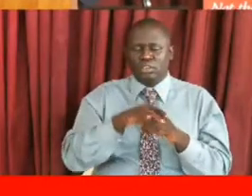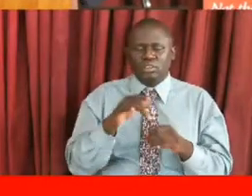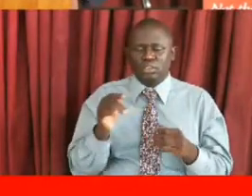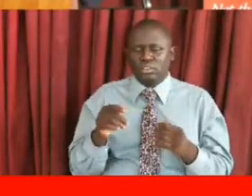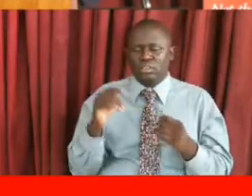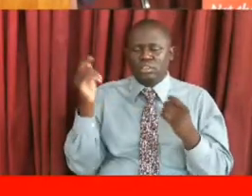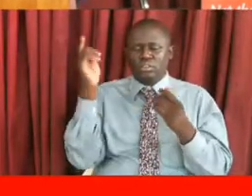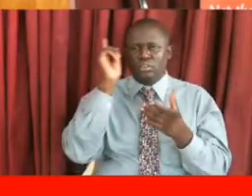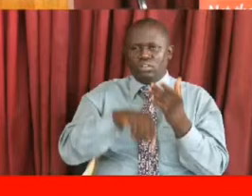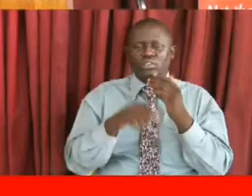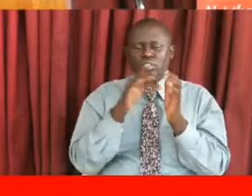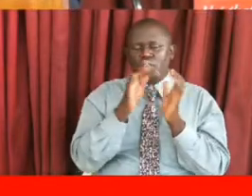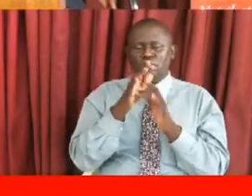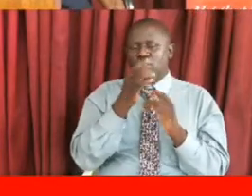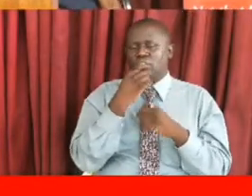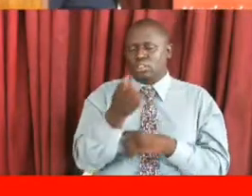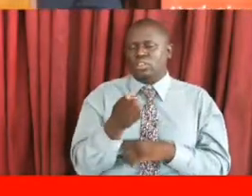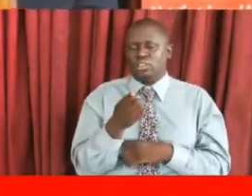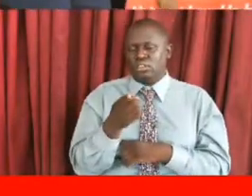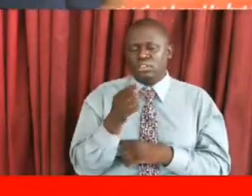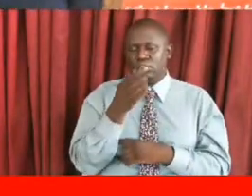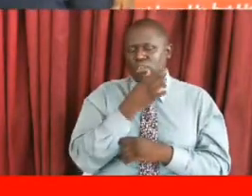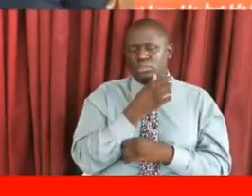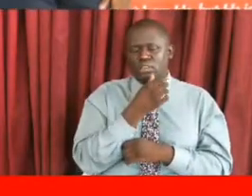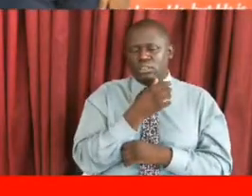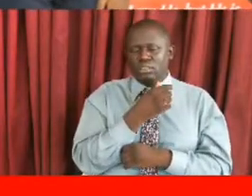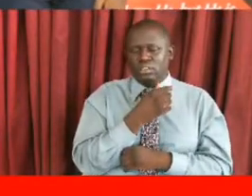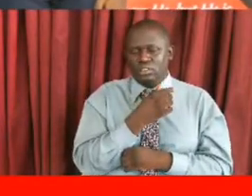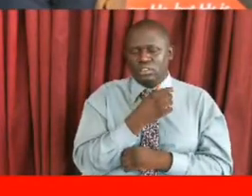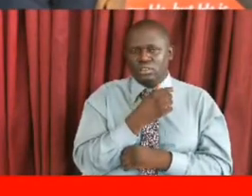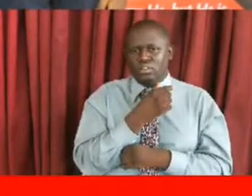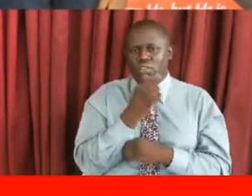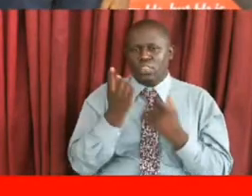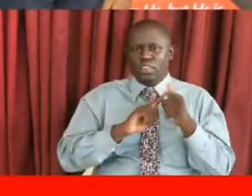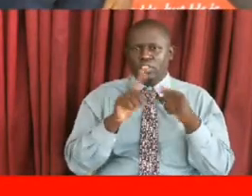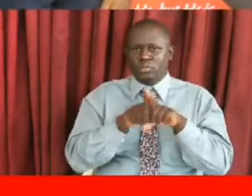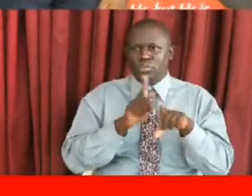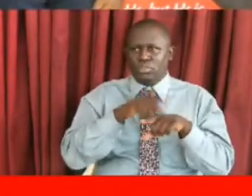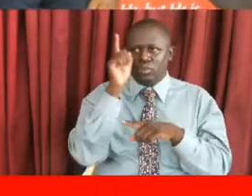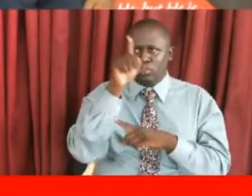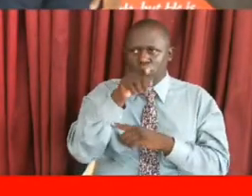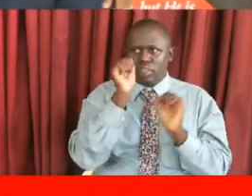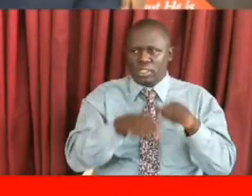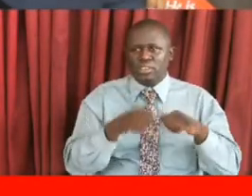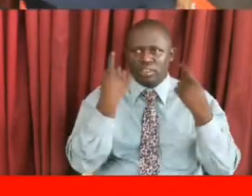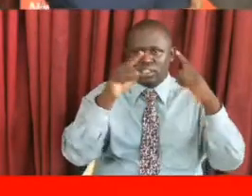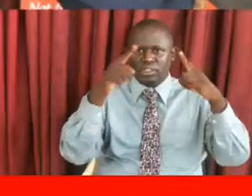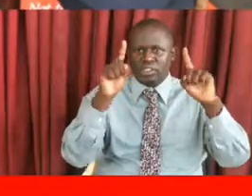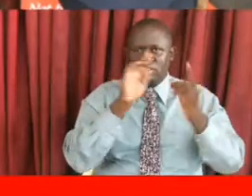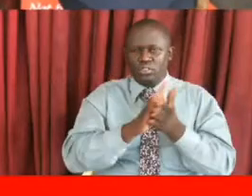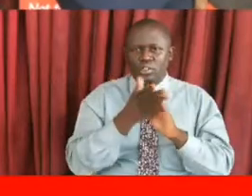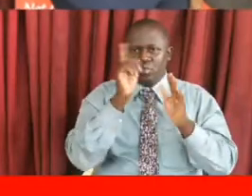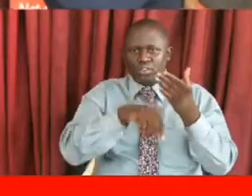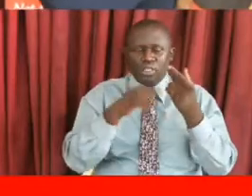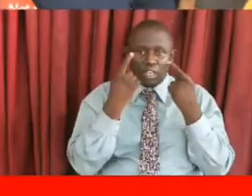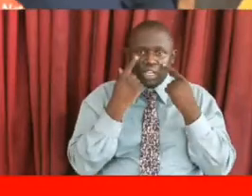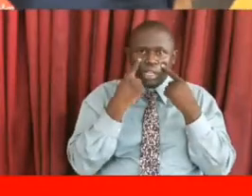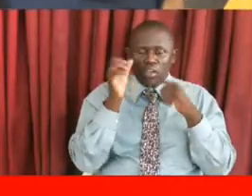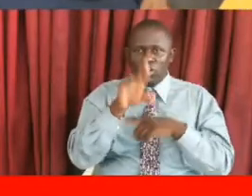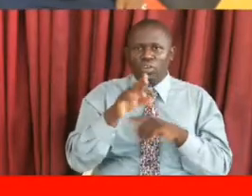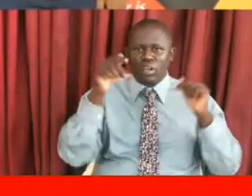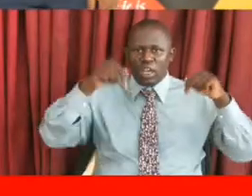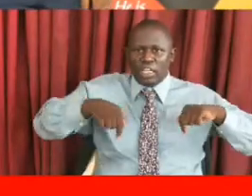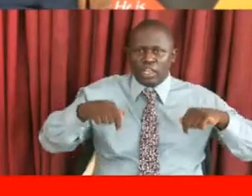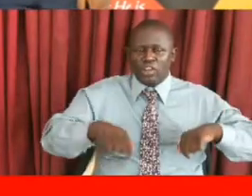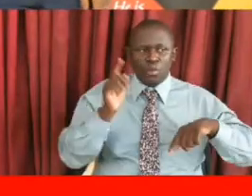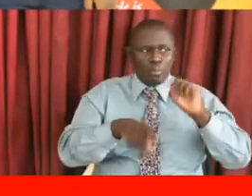Jesus sake it's better you make it without an eye or without a leg but